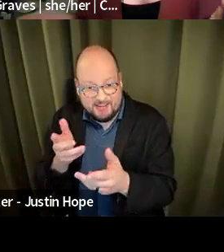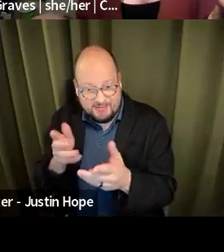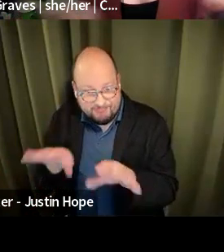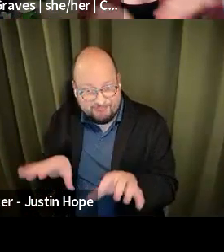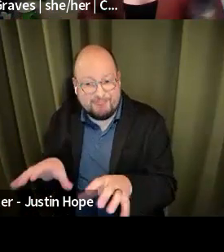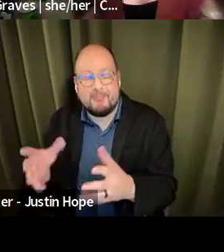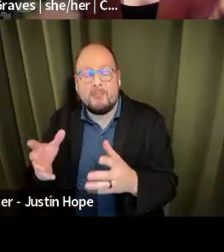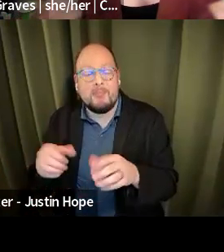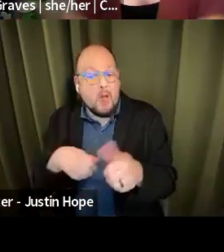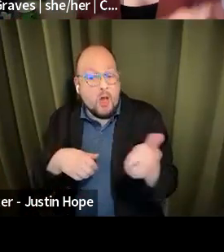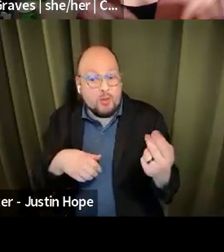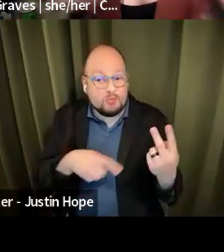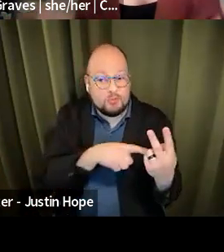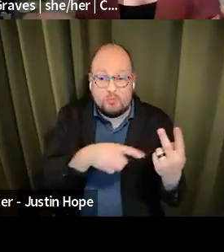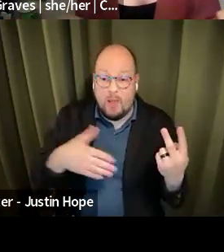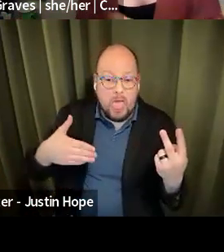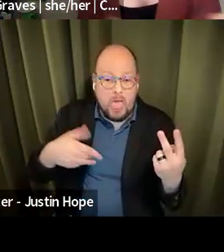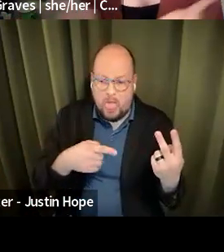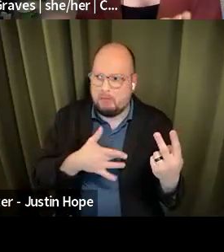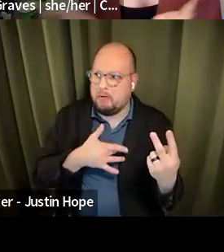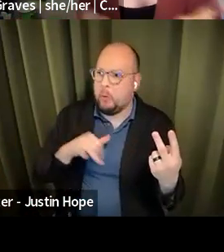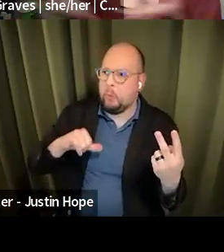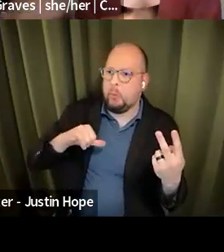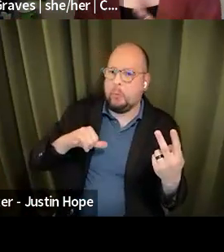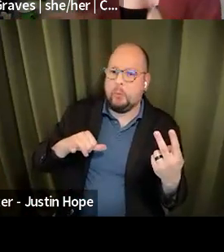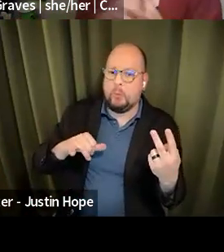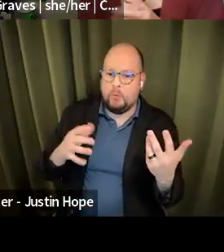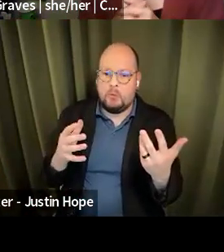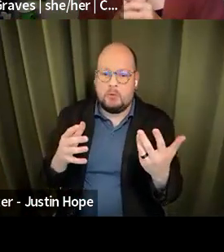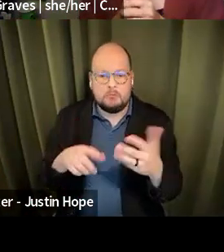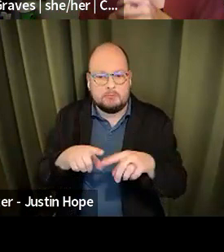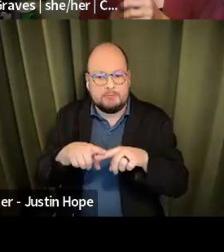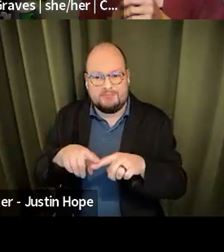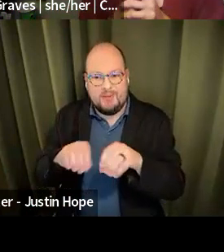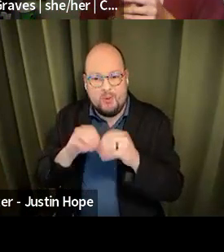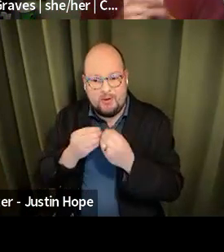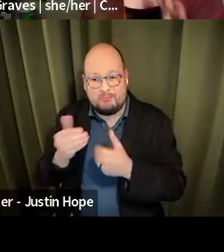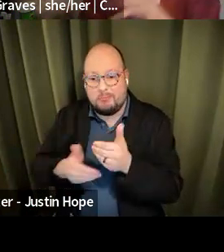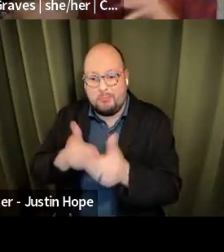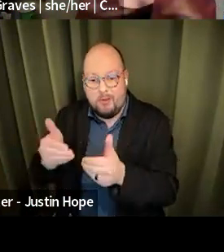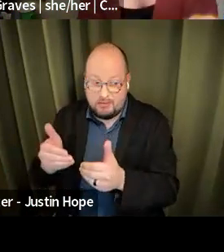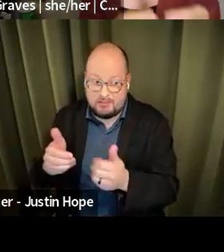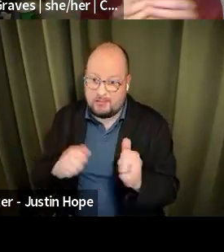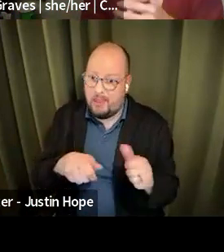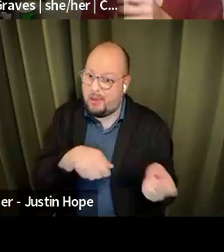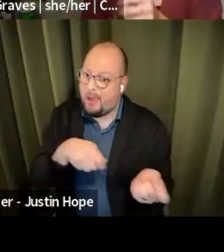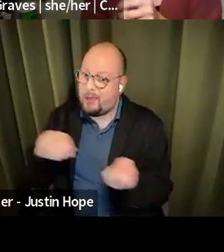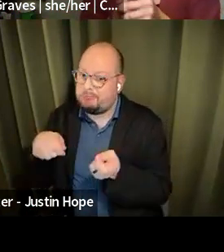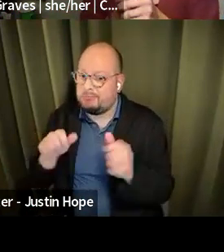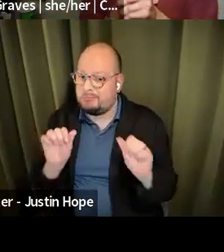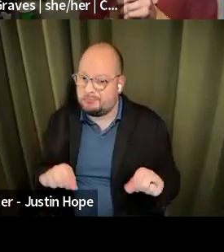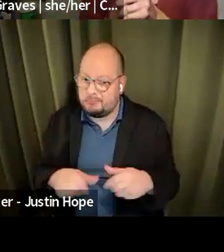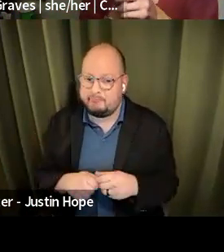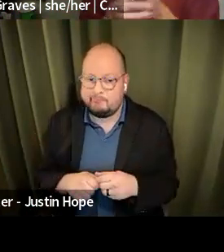pressure. And depending on how the organization is moving, that can be a real change agent. And then I just wanted to jump back